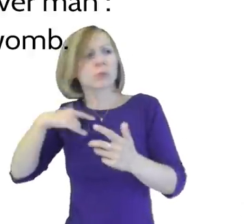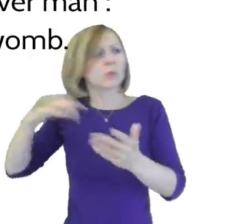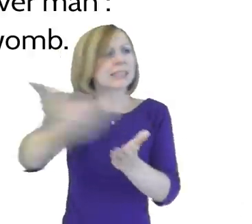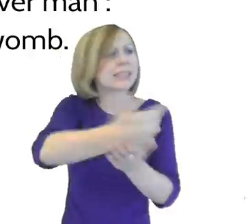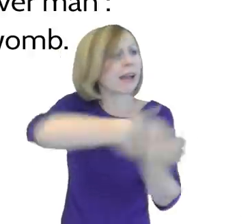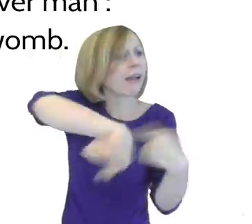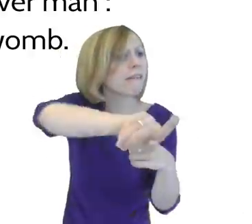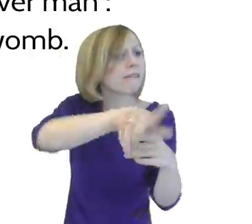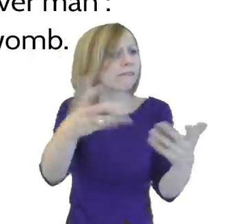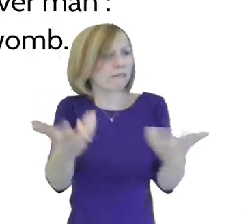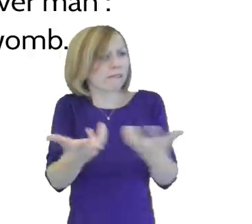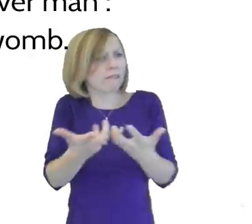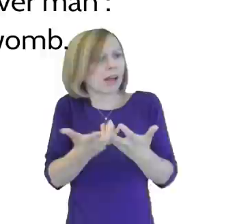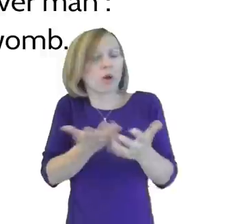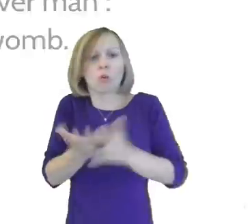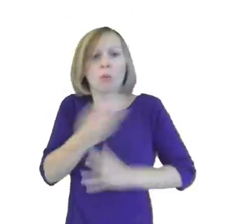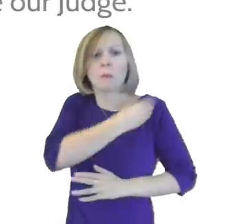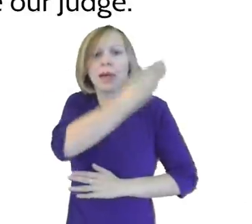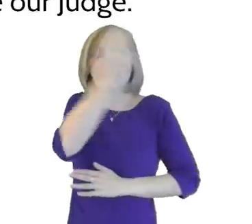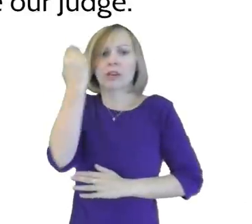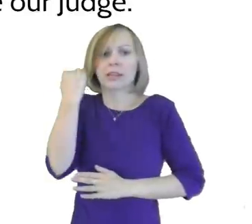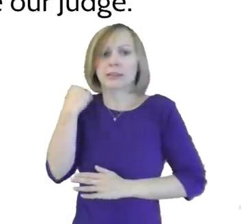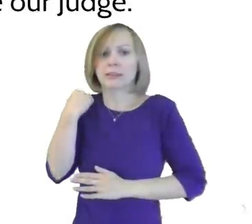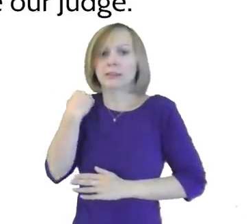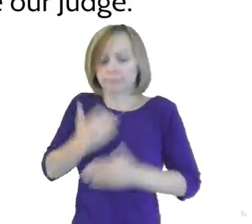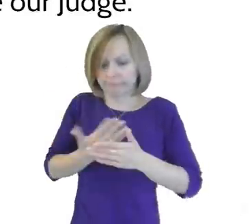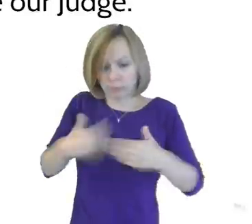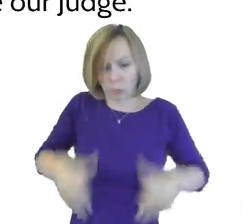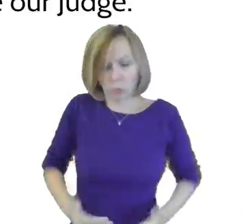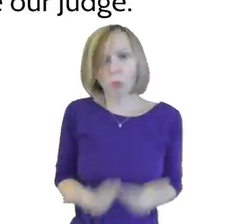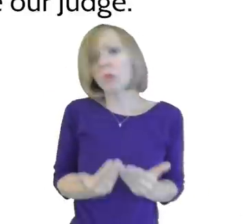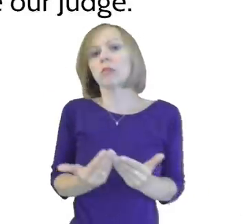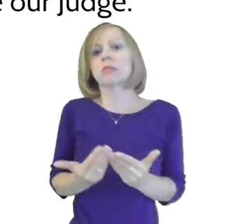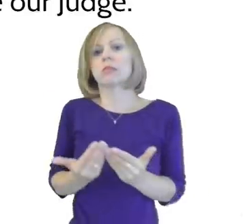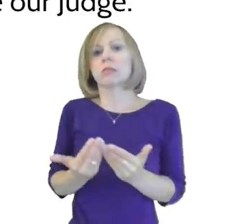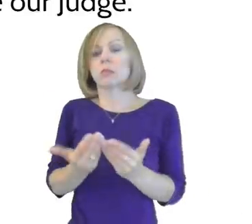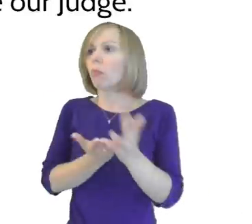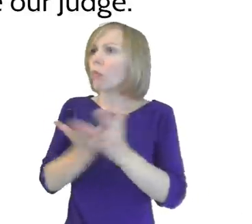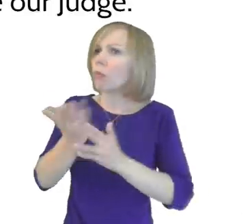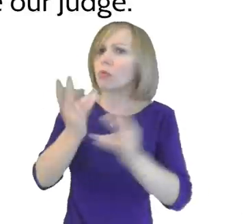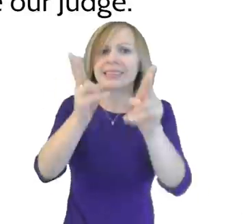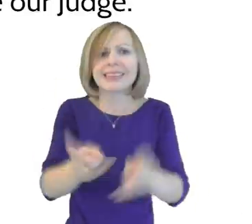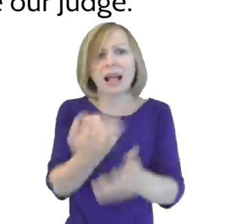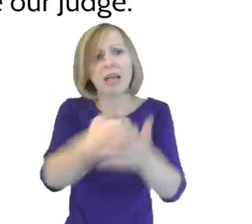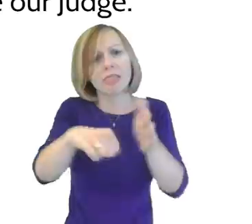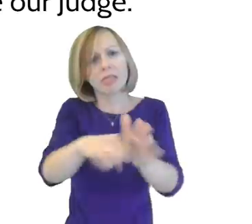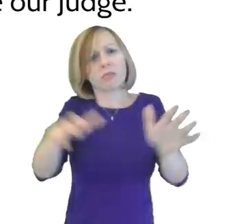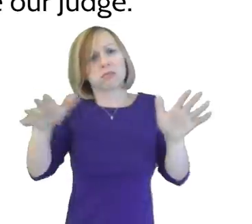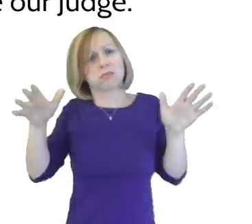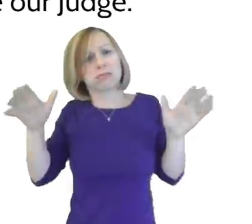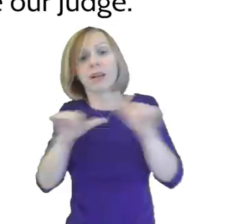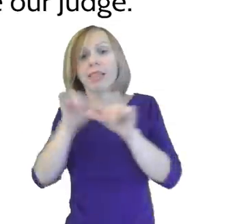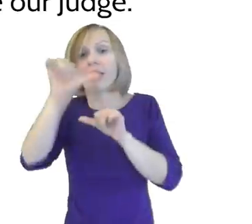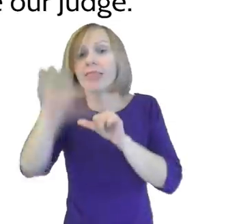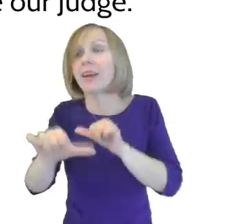man, thou didst not abhor the virgin's womb. When thou hadst overcome the sharpness of death, thou didst open the kingdom of heaven to